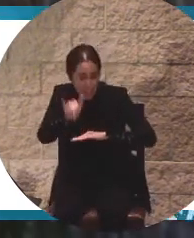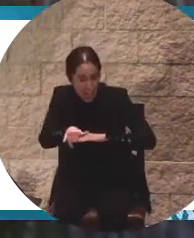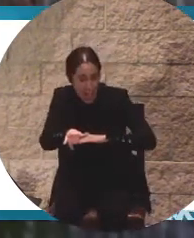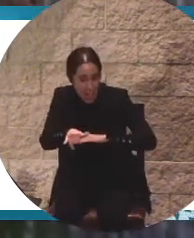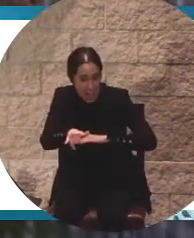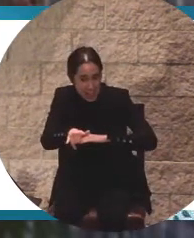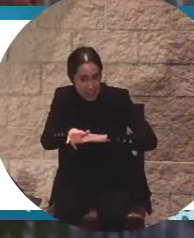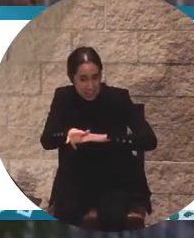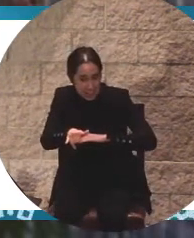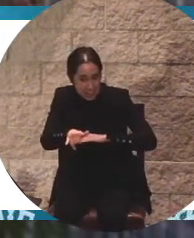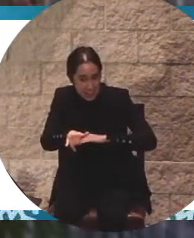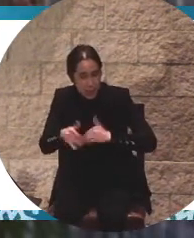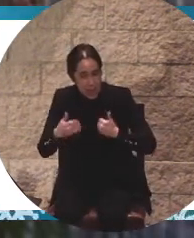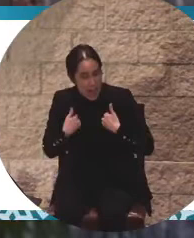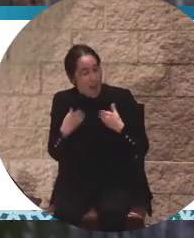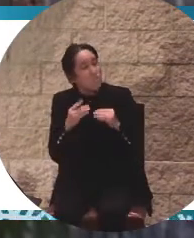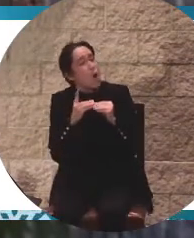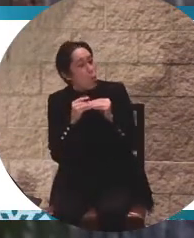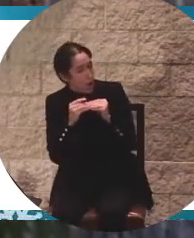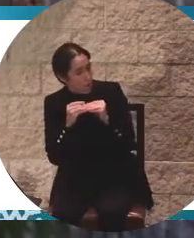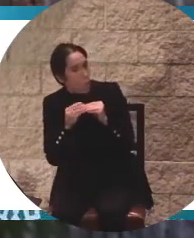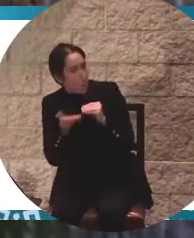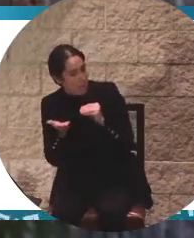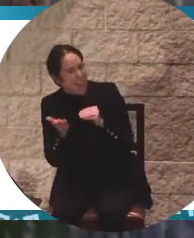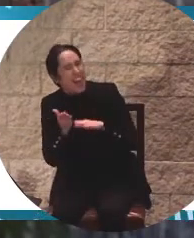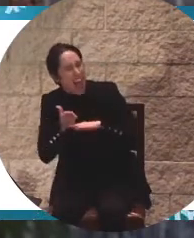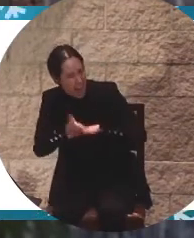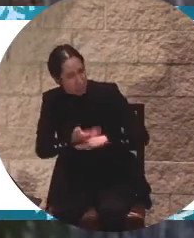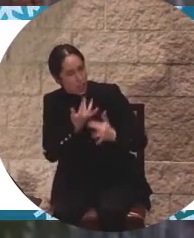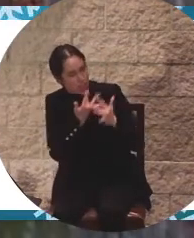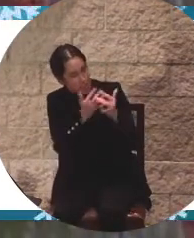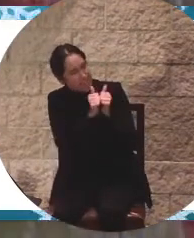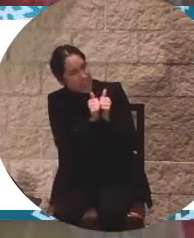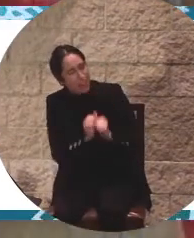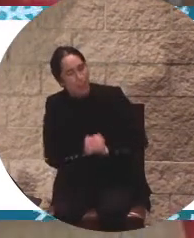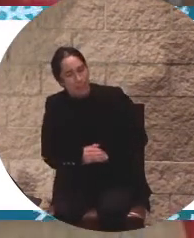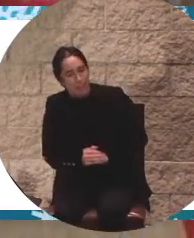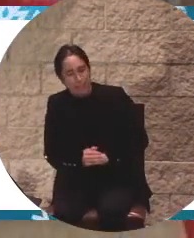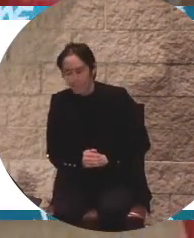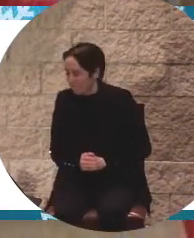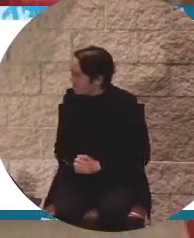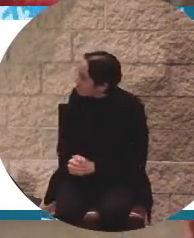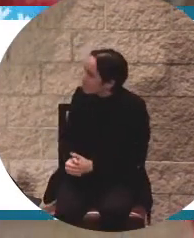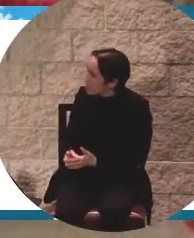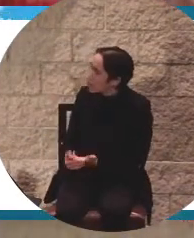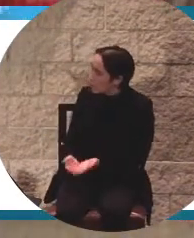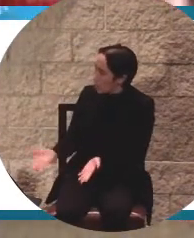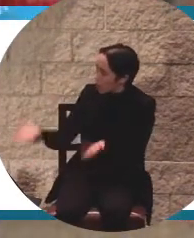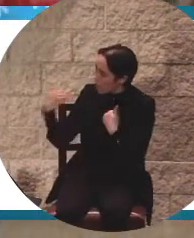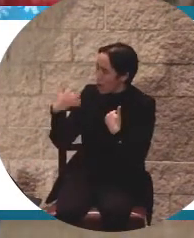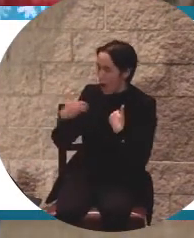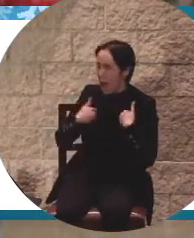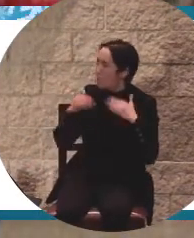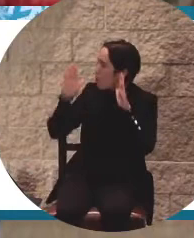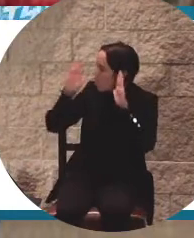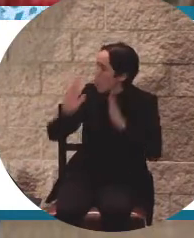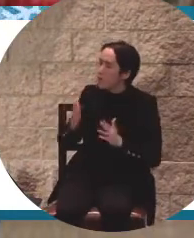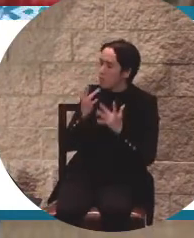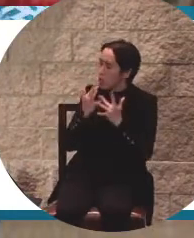Yes. One more thing after that. So let's have this fabulous sing-along with three leading the